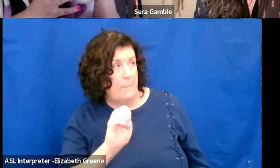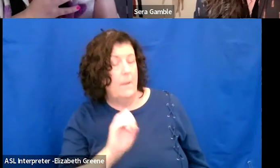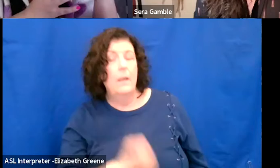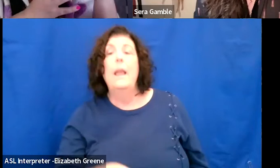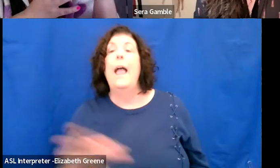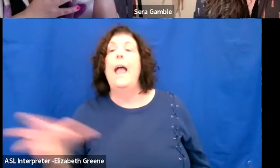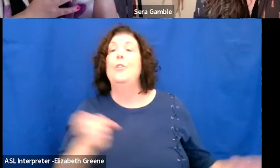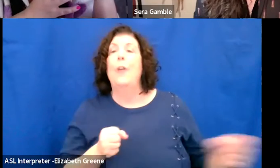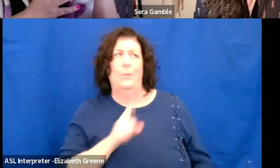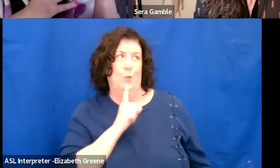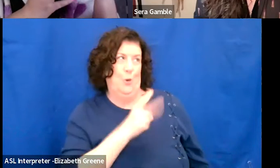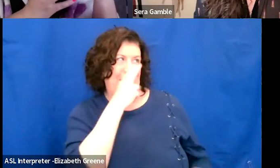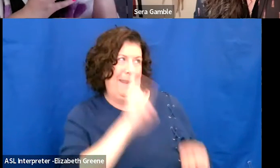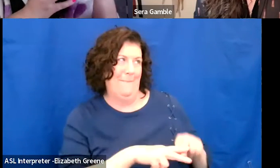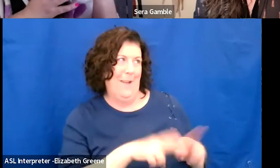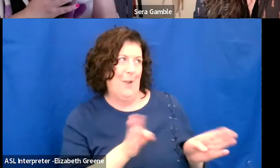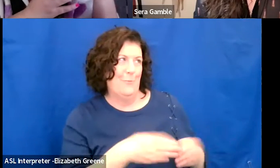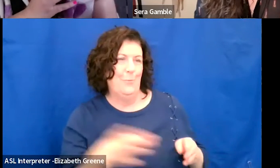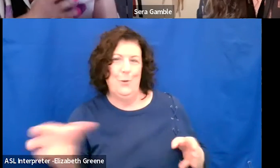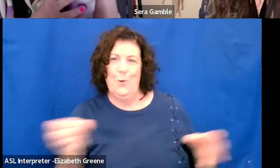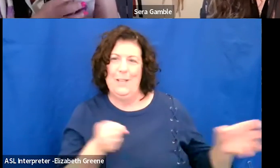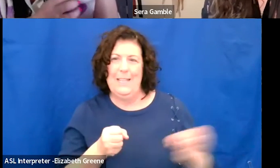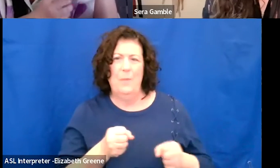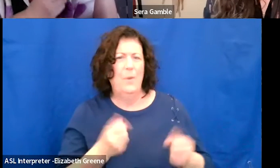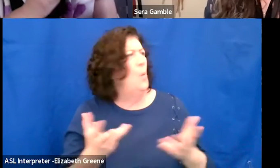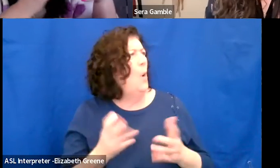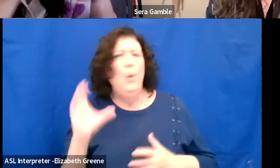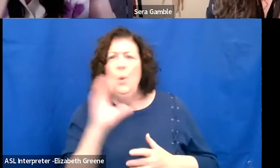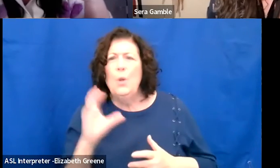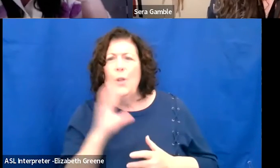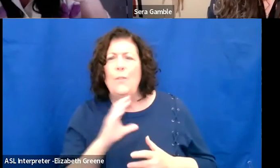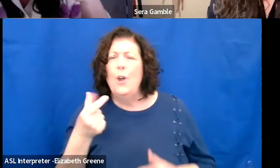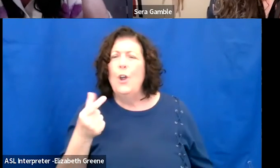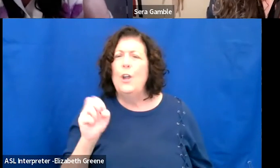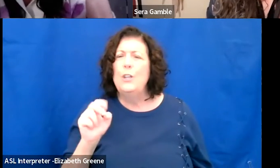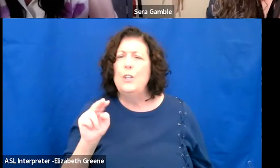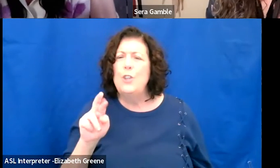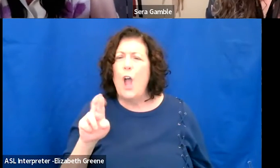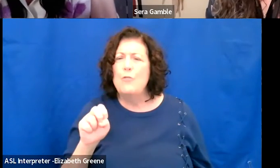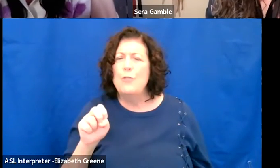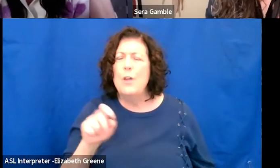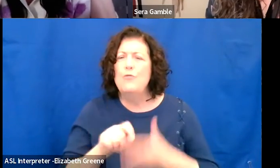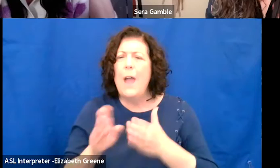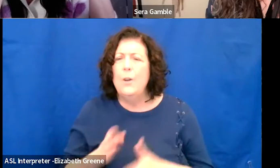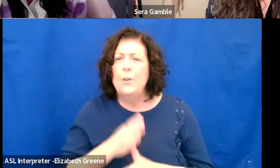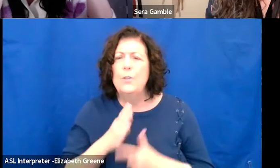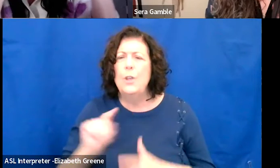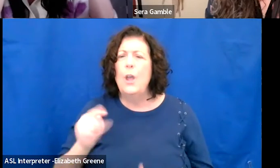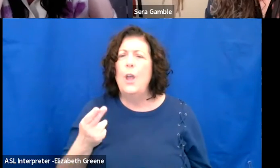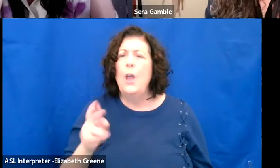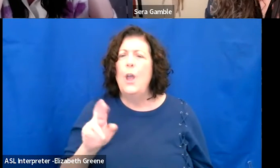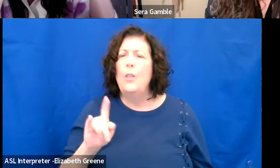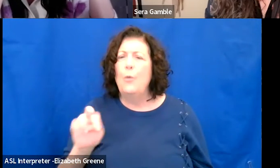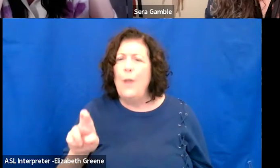to assemble, because you wanted, what were you looking specifically for? Genre writers, for thriller writers? Like, what was